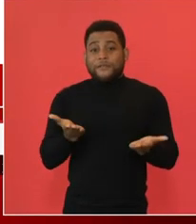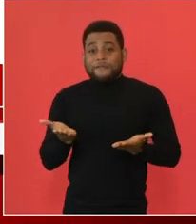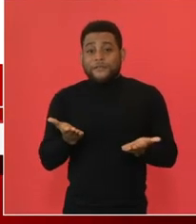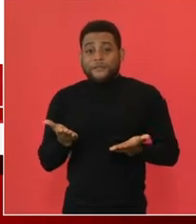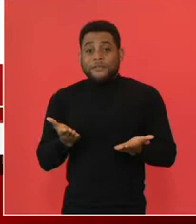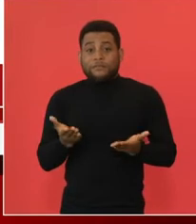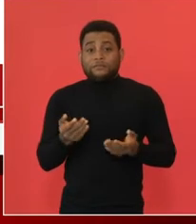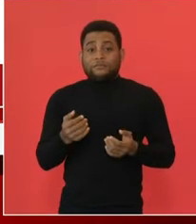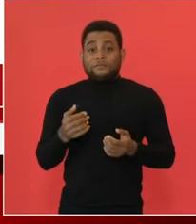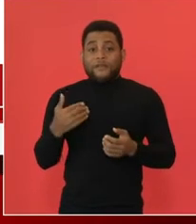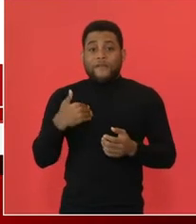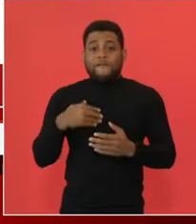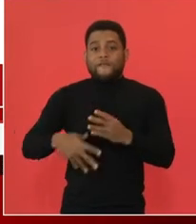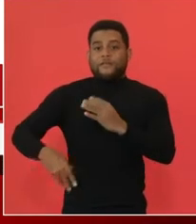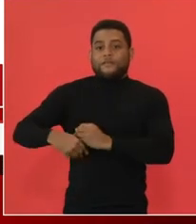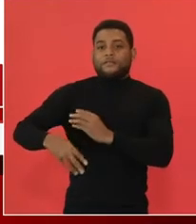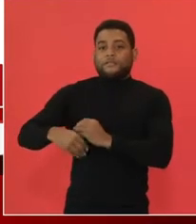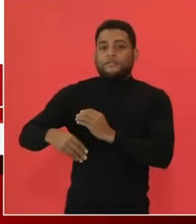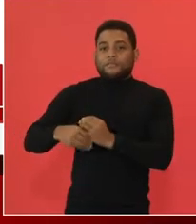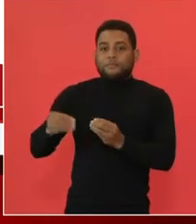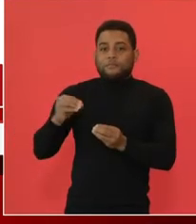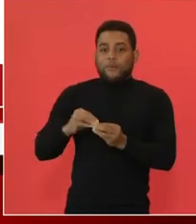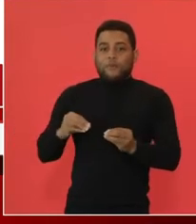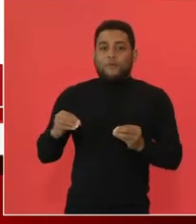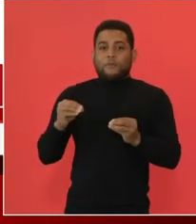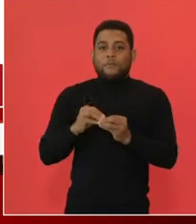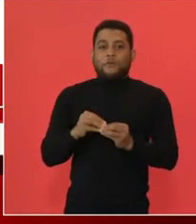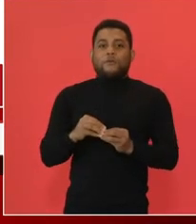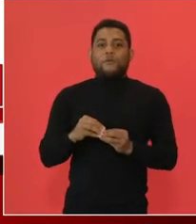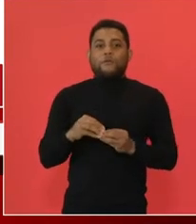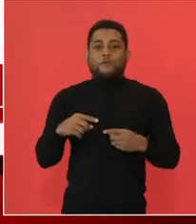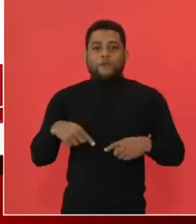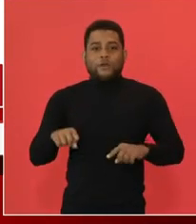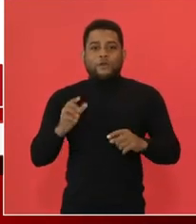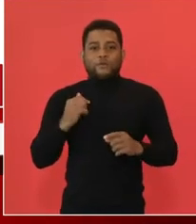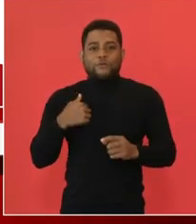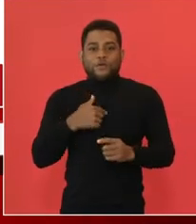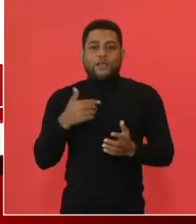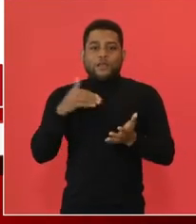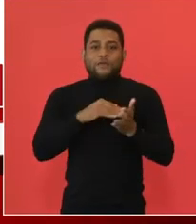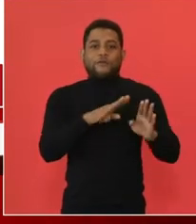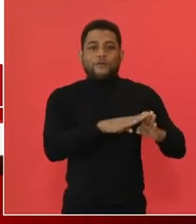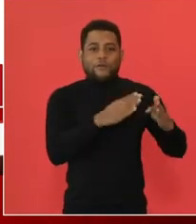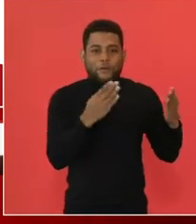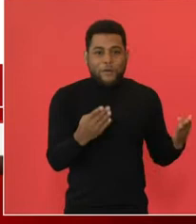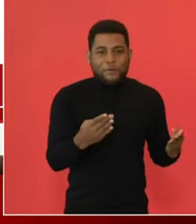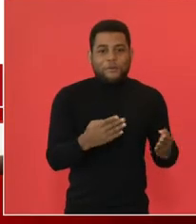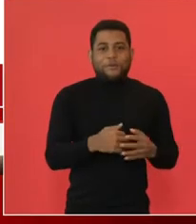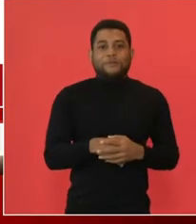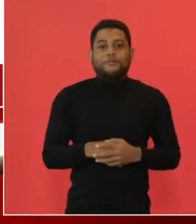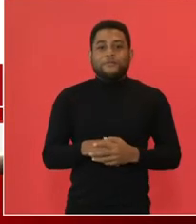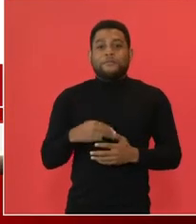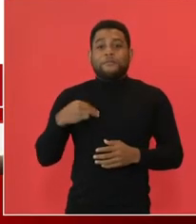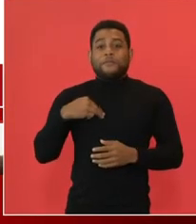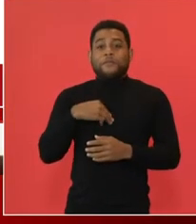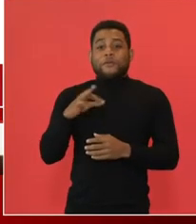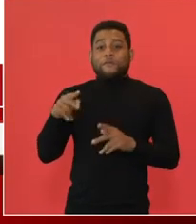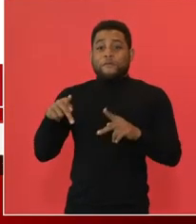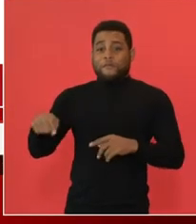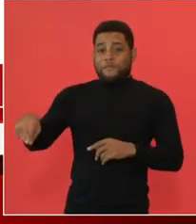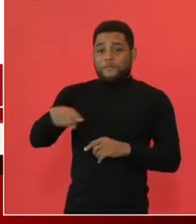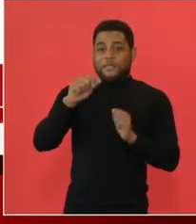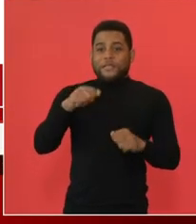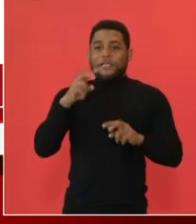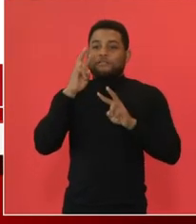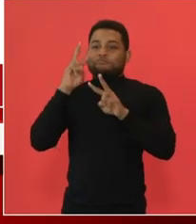we continue to go through our phases of reopening, members of the public will go to our websites to make